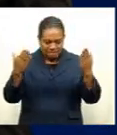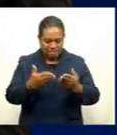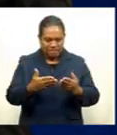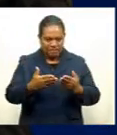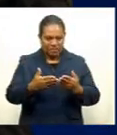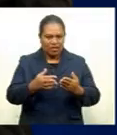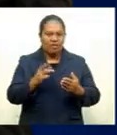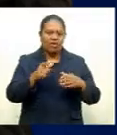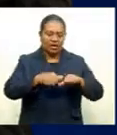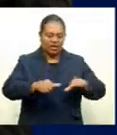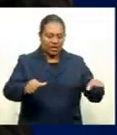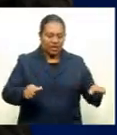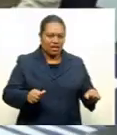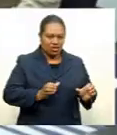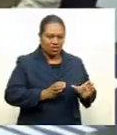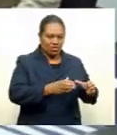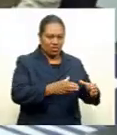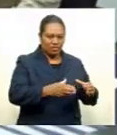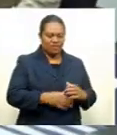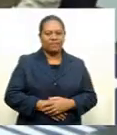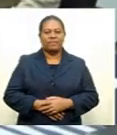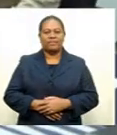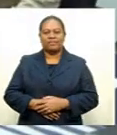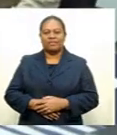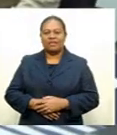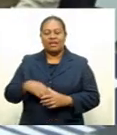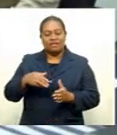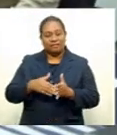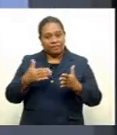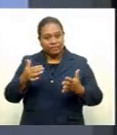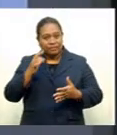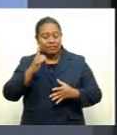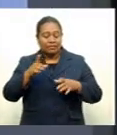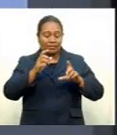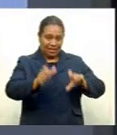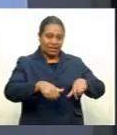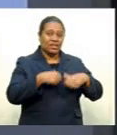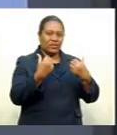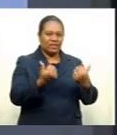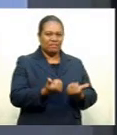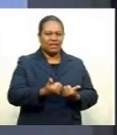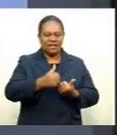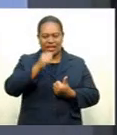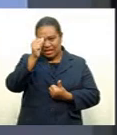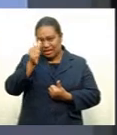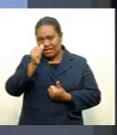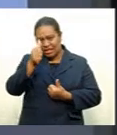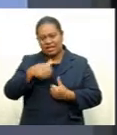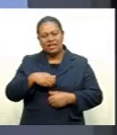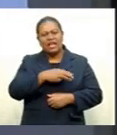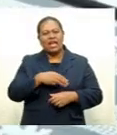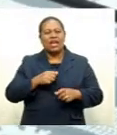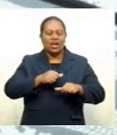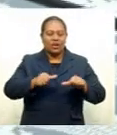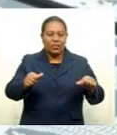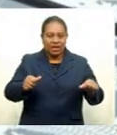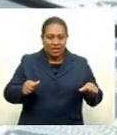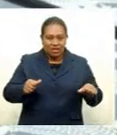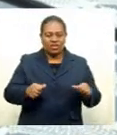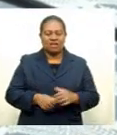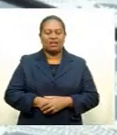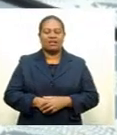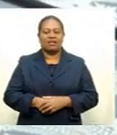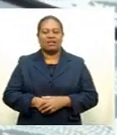the Agriculture Ministry. This follows the finalization of an agreement between the Agriculture Ministry and the Indian